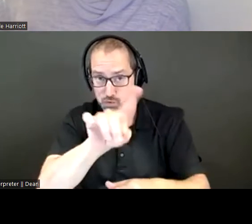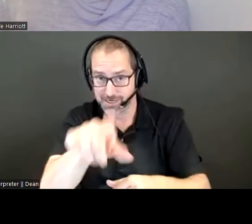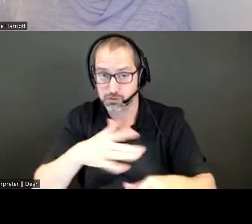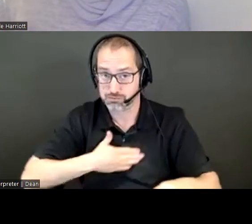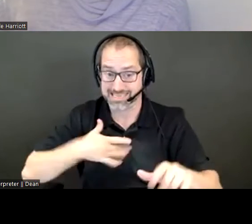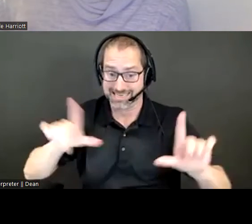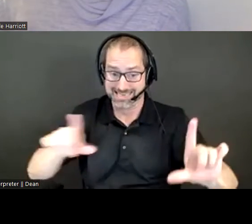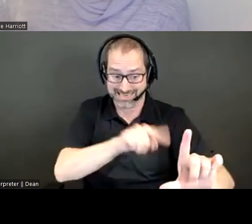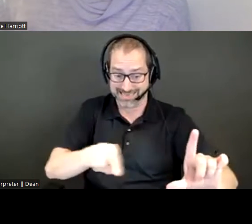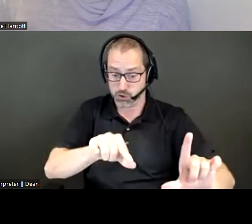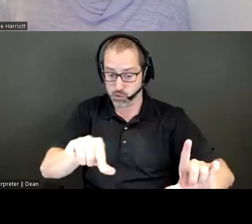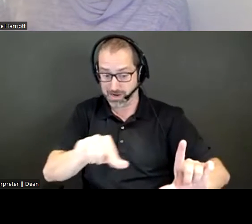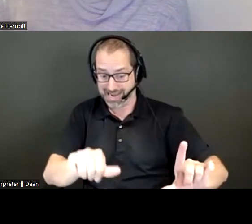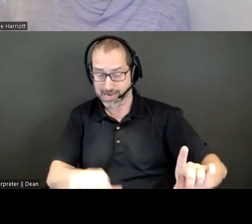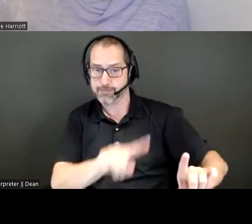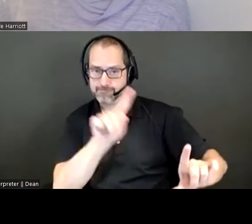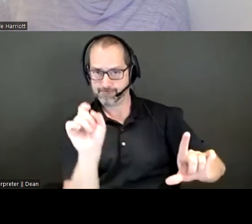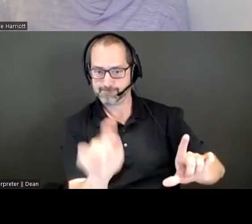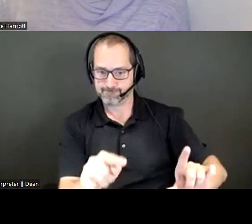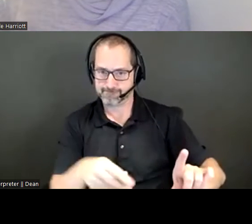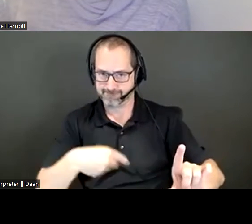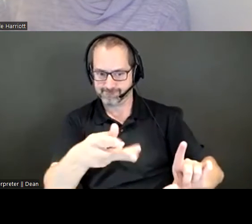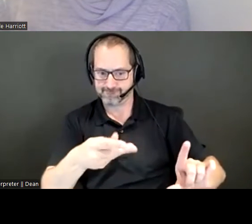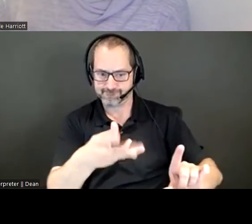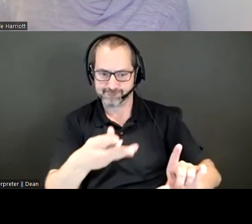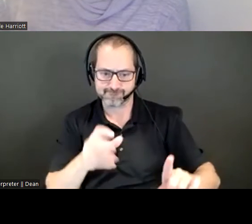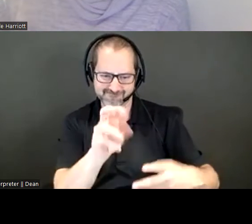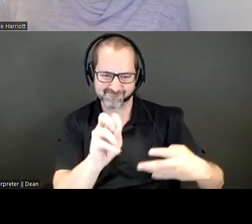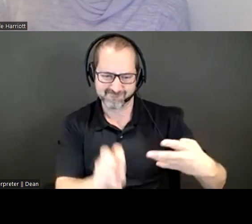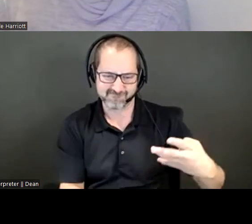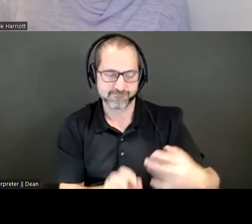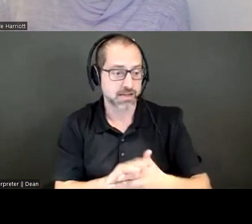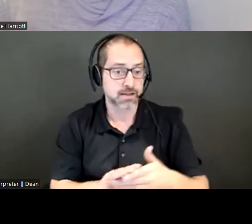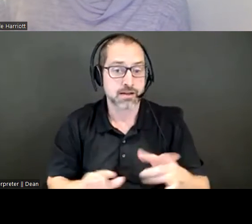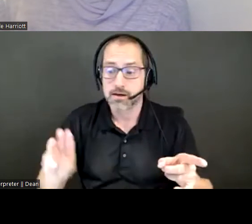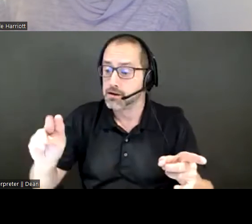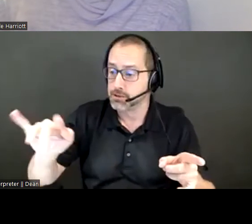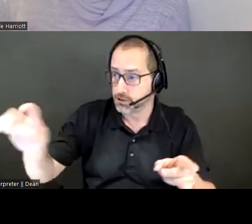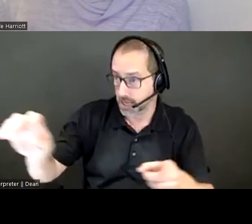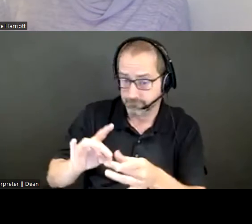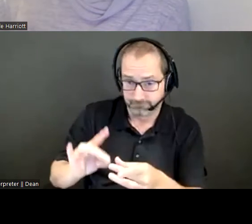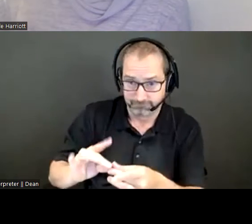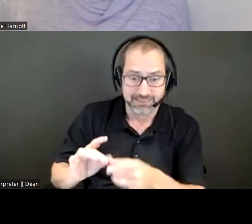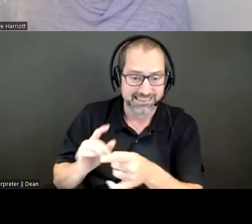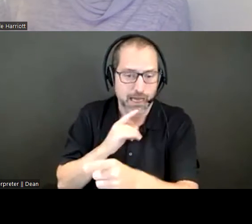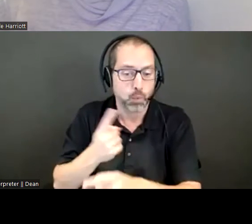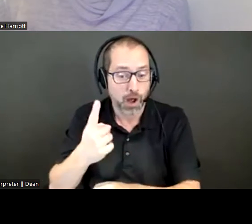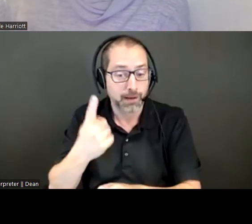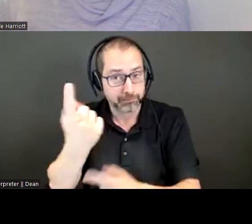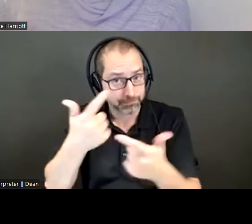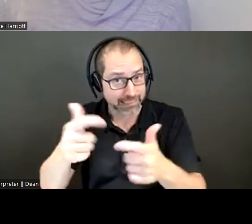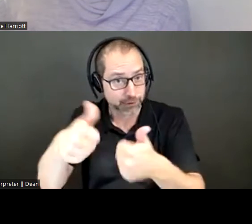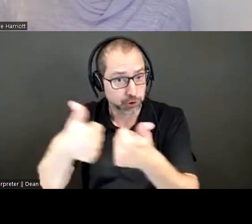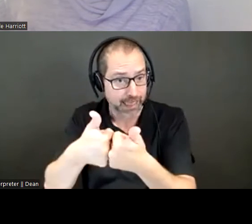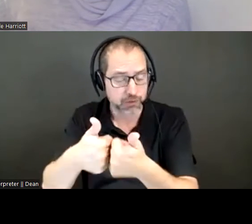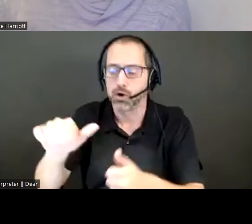is asking, or stating first, that one of the big challenges is that for a lot of community leaders, and I think that applies